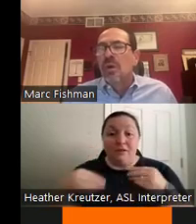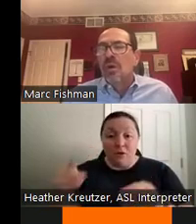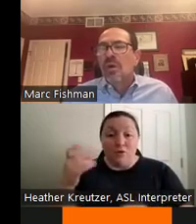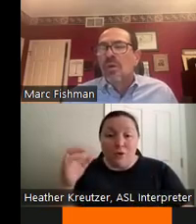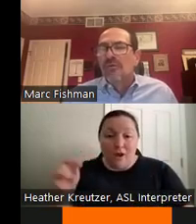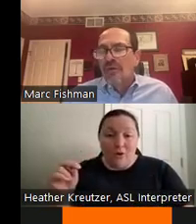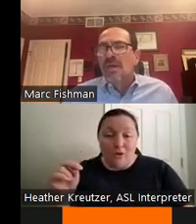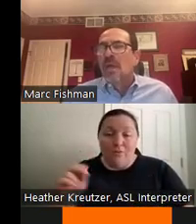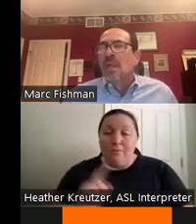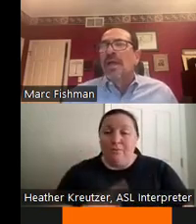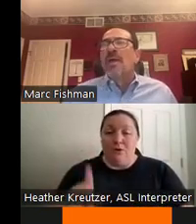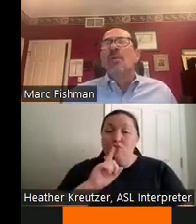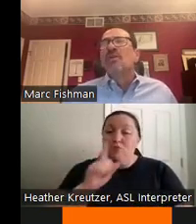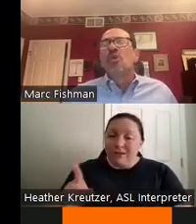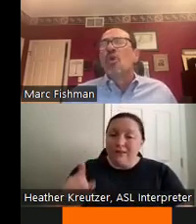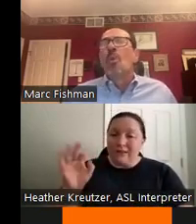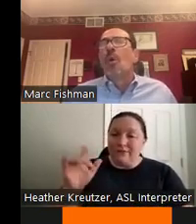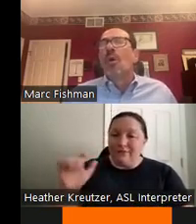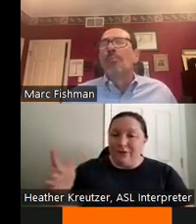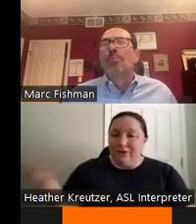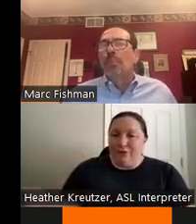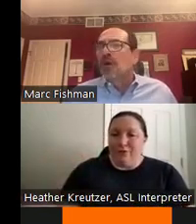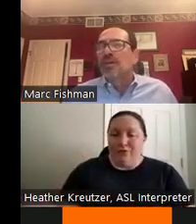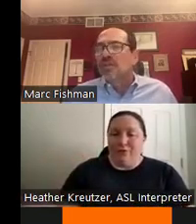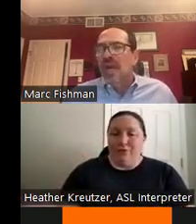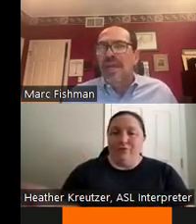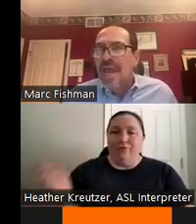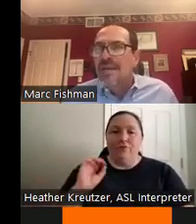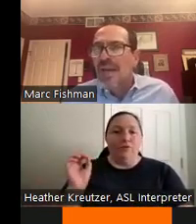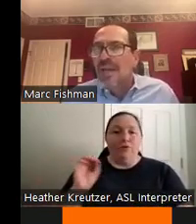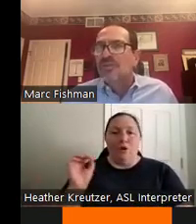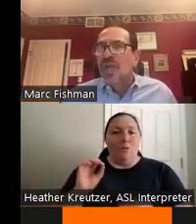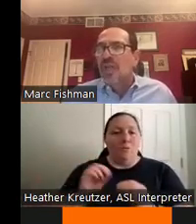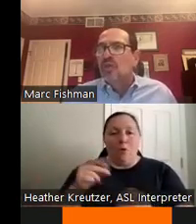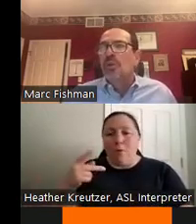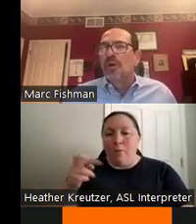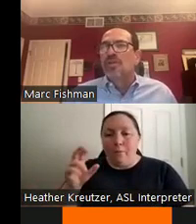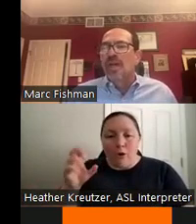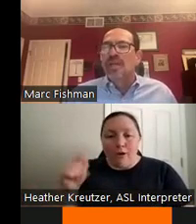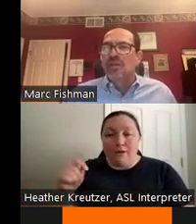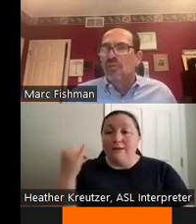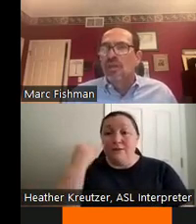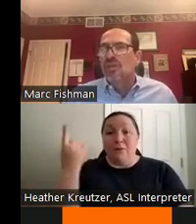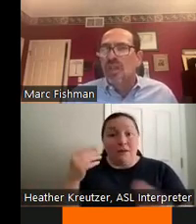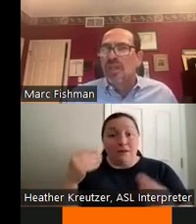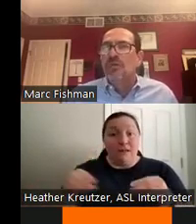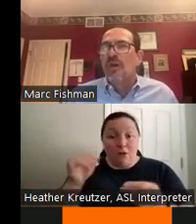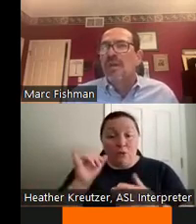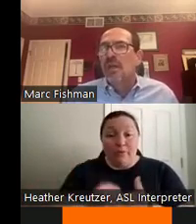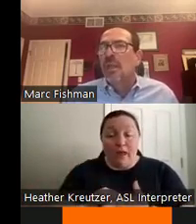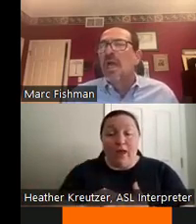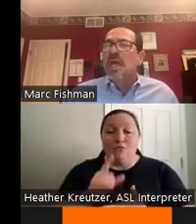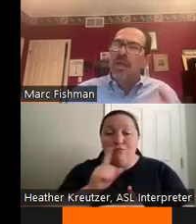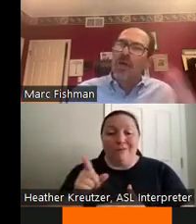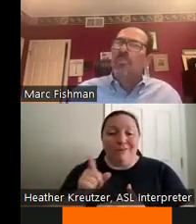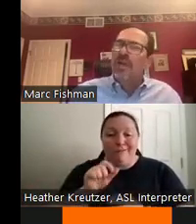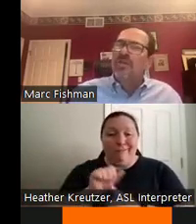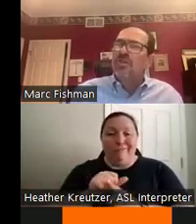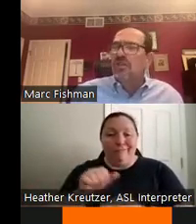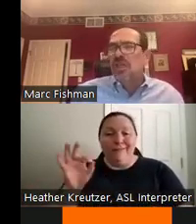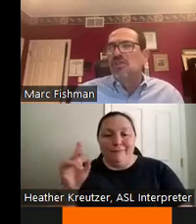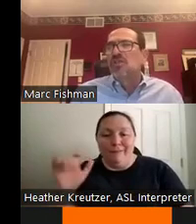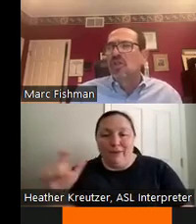you fentanyl, and there is no more Percocet, and anybody that's selling you Percocet is really selling you fentanyl. In